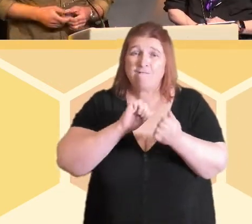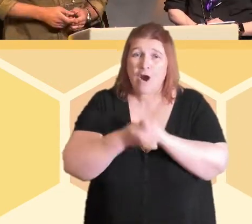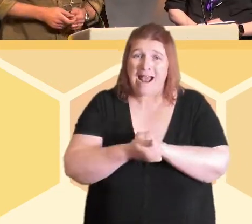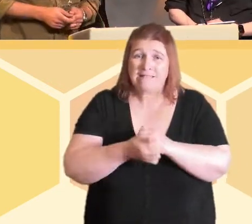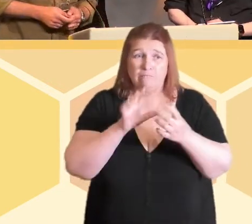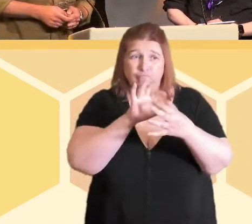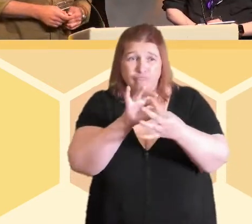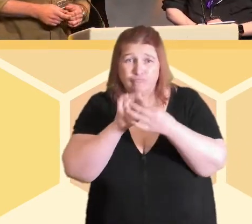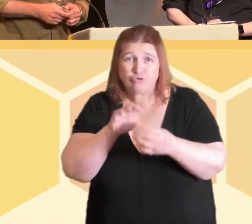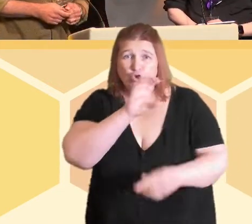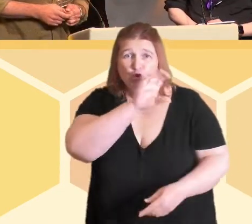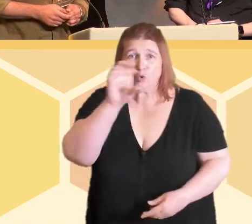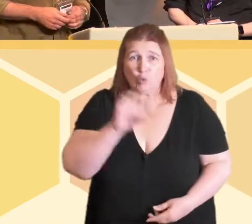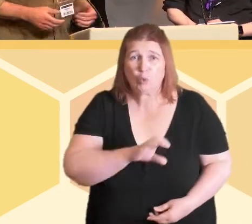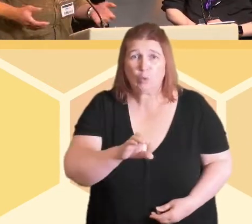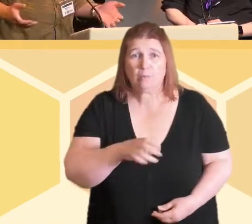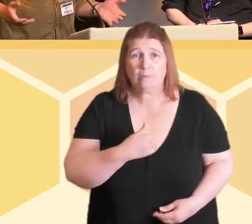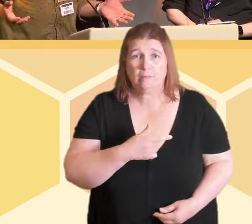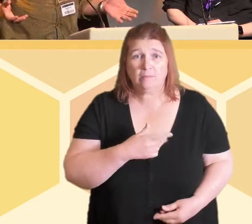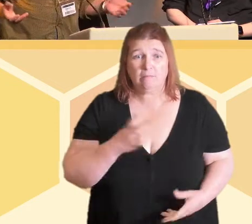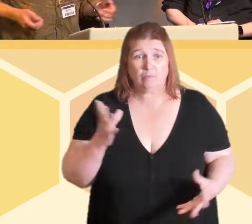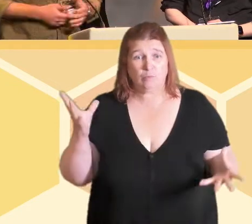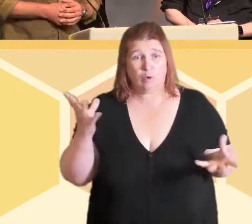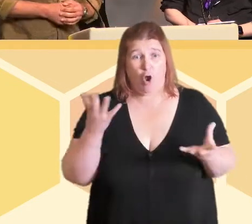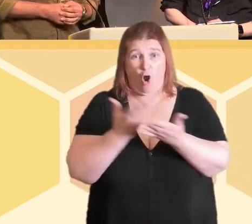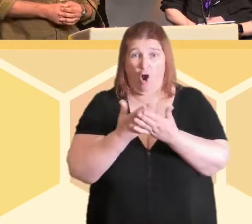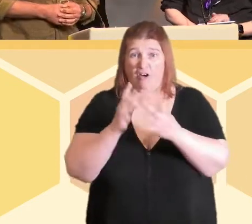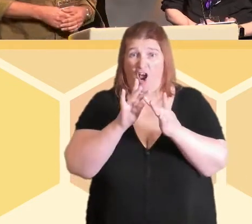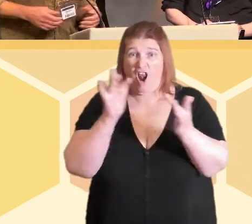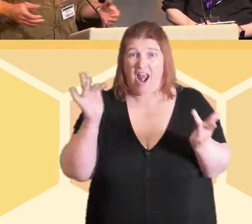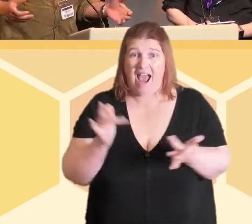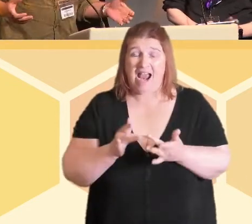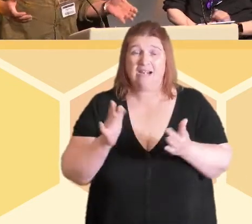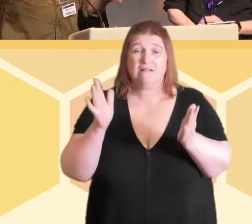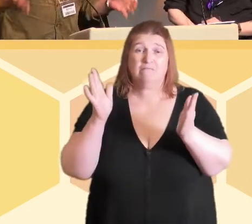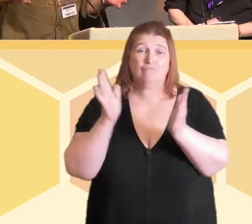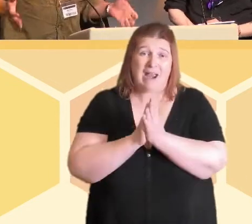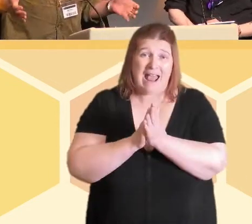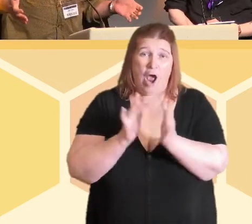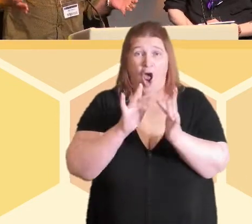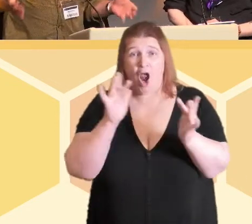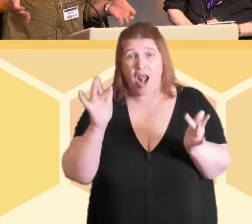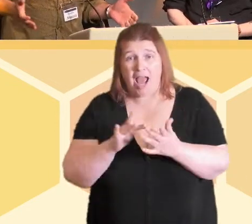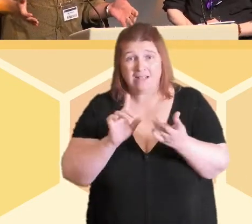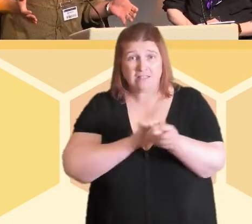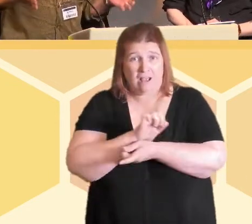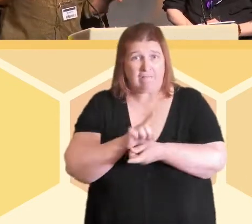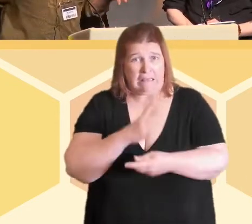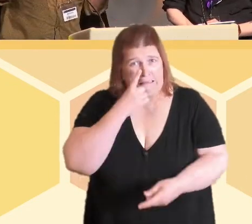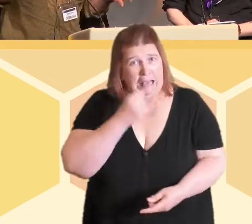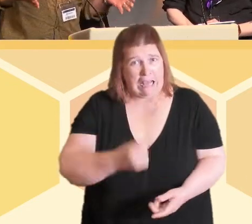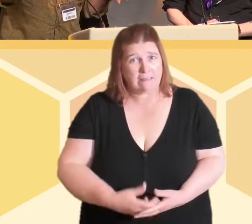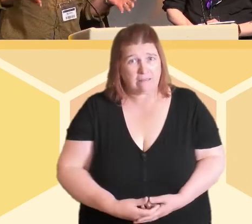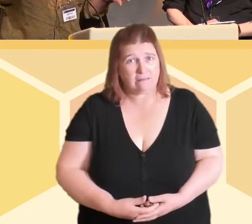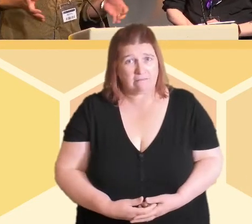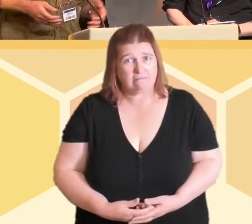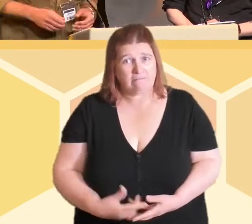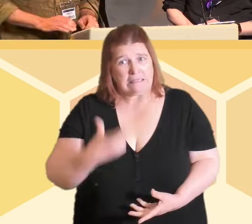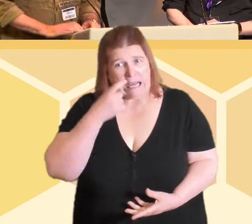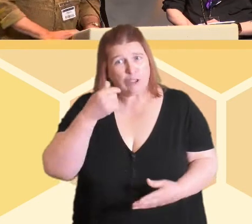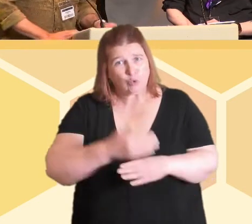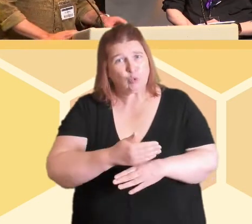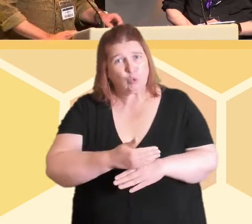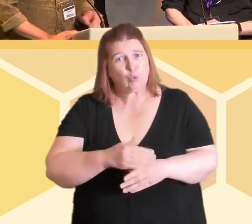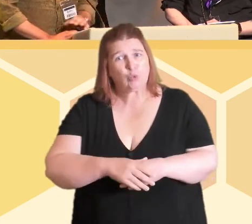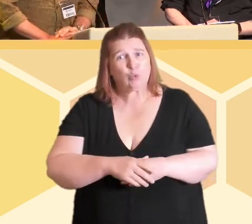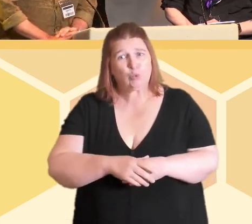by Zoom, gathering virtually for church services and prayer meetings and the like, it's completely possible. It's within our